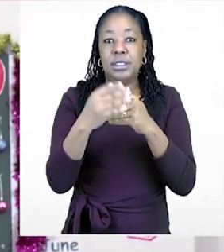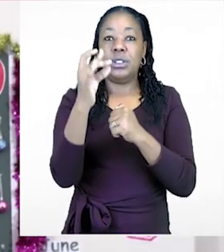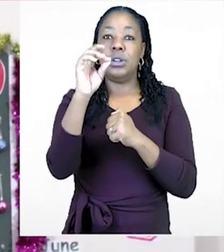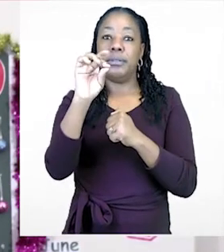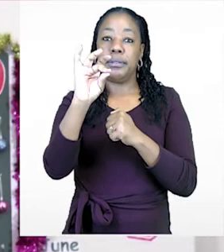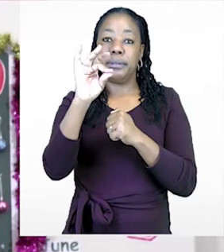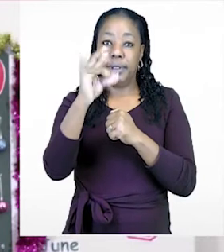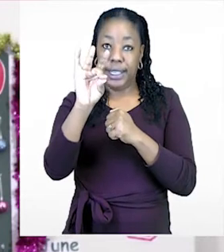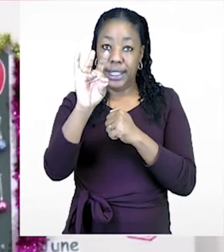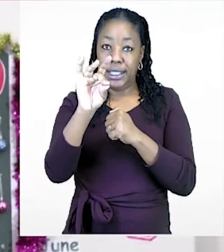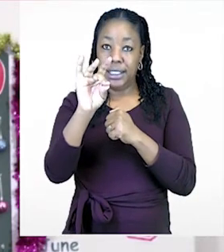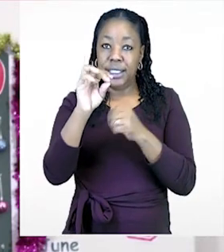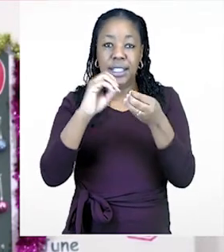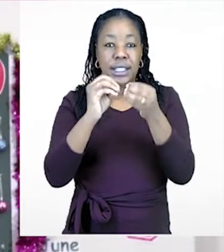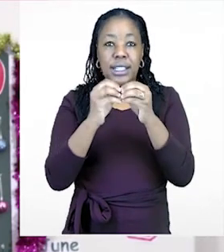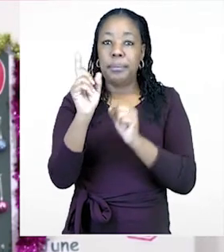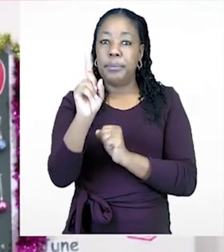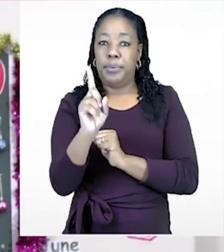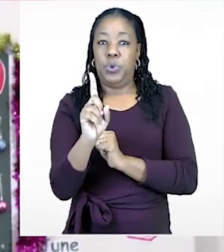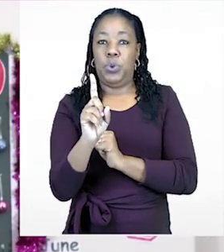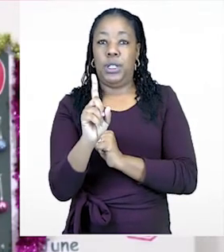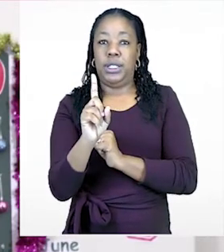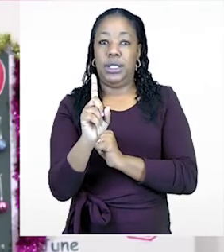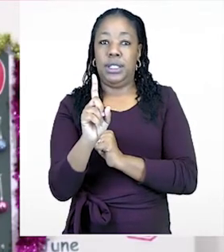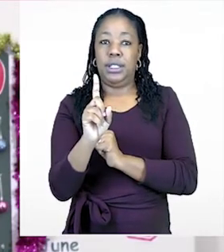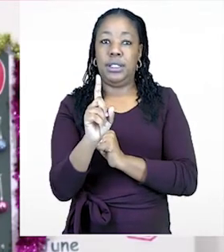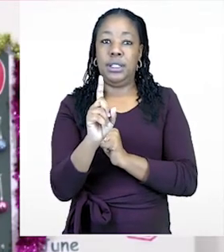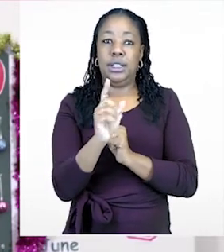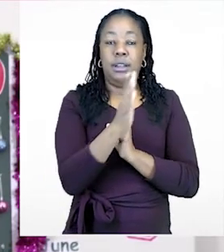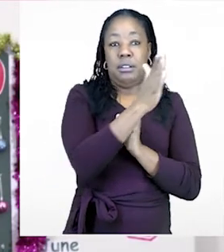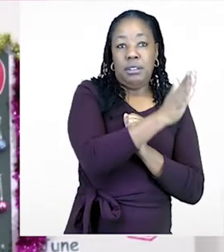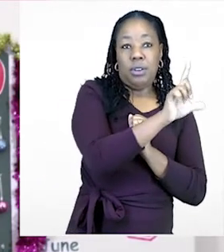is 7. So if we were to count 7,